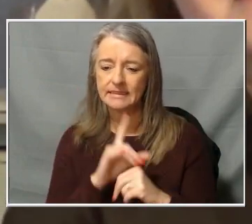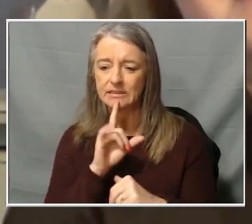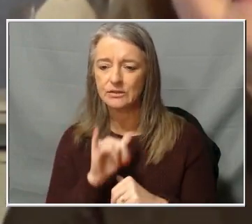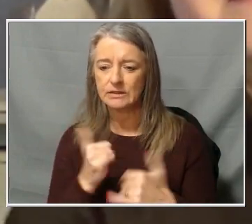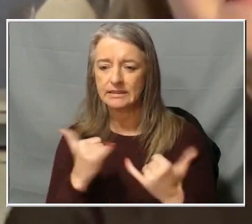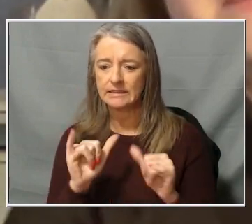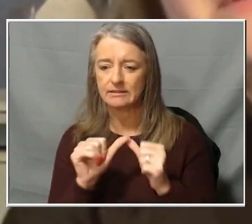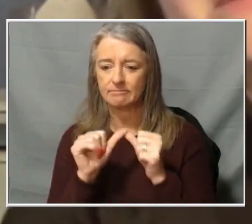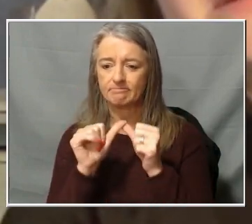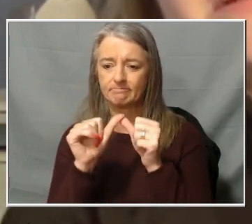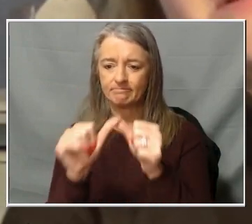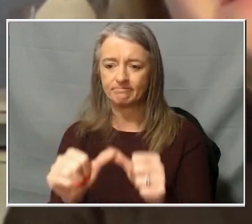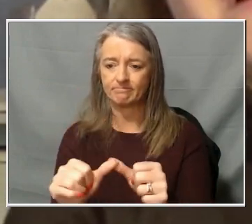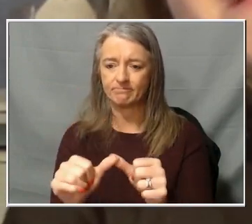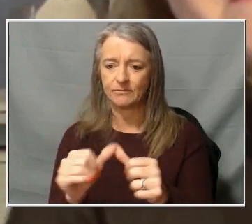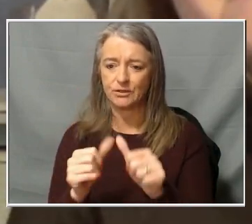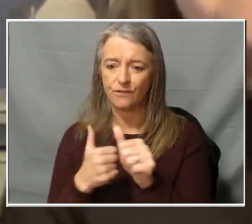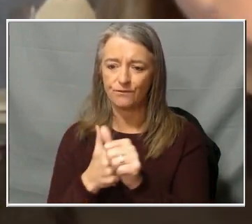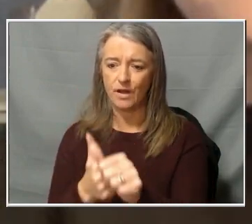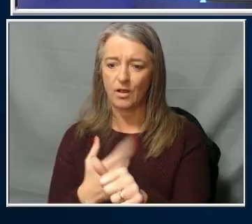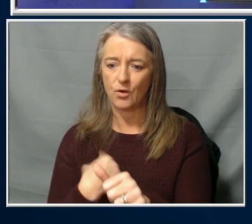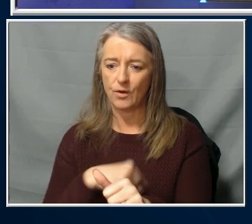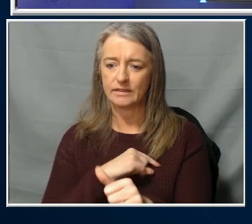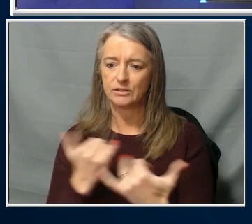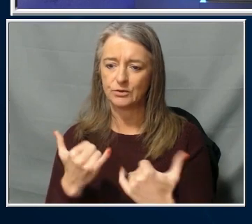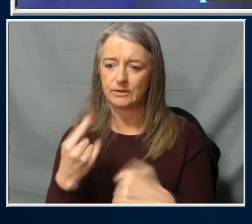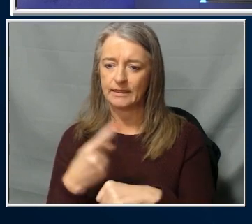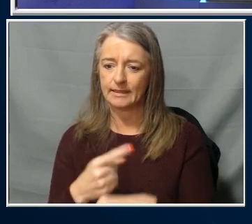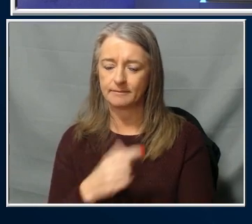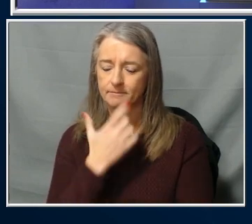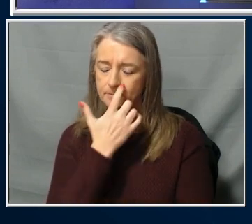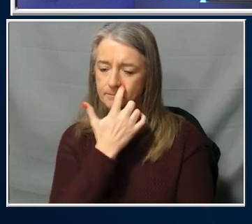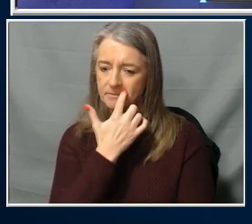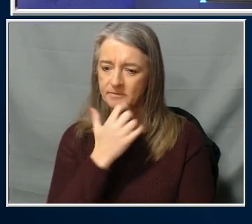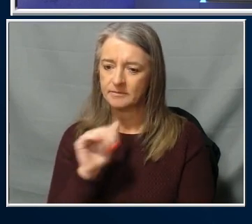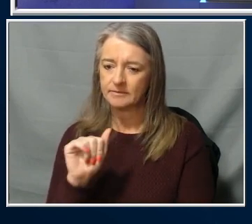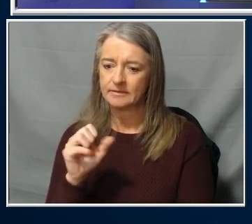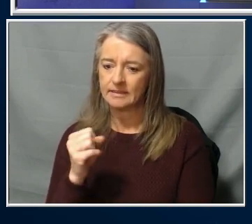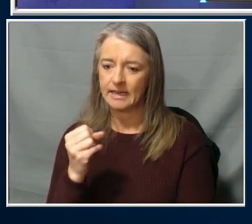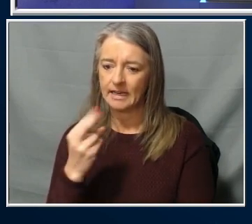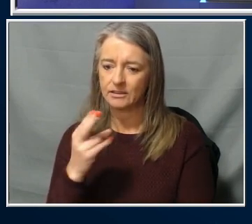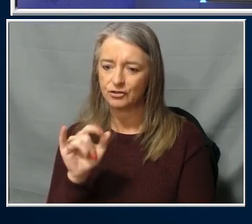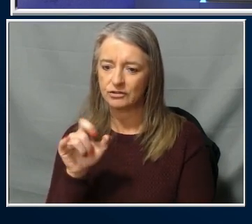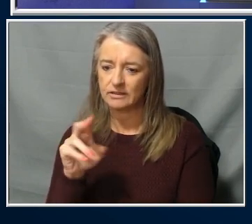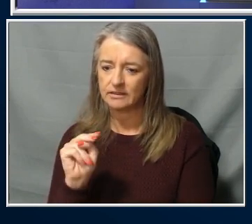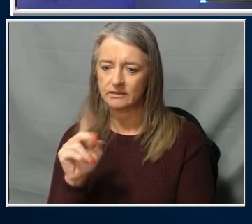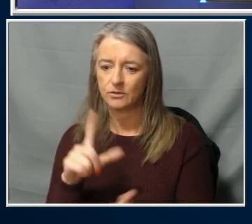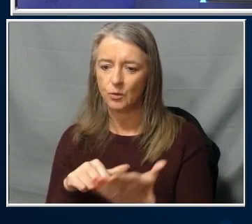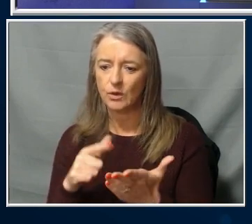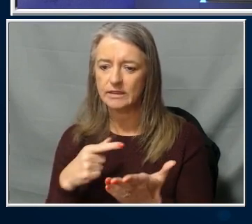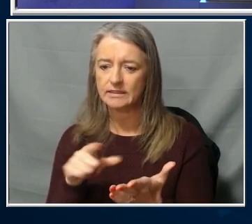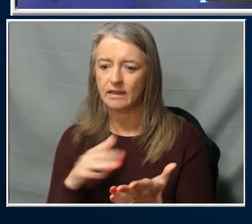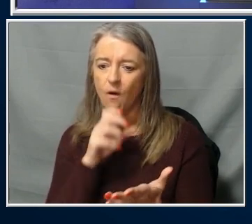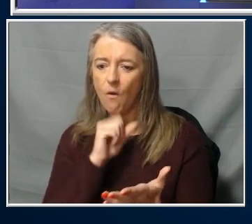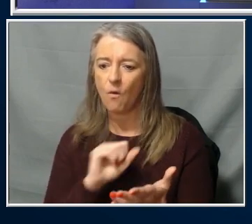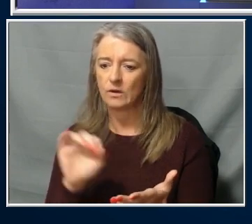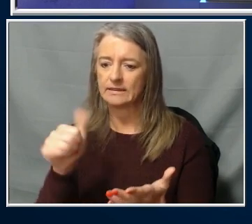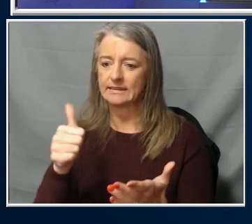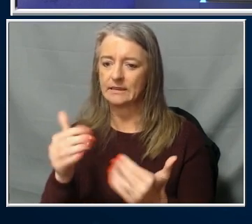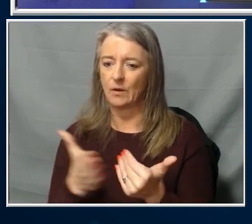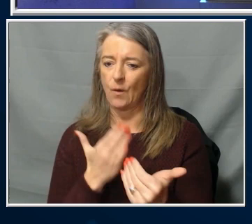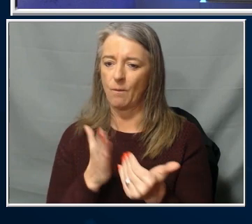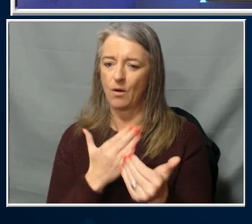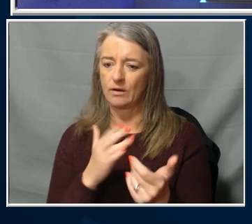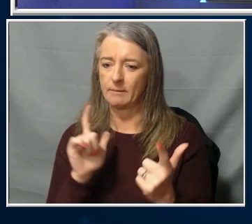still continues to kind of follow us today. And Ashlyn, what's it like? I mean, you're almost 10 years old, but to have a